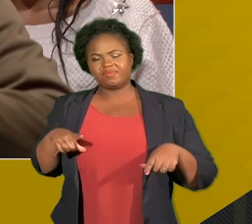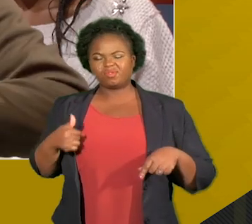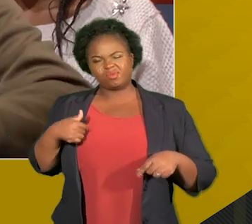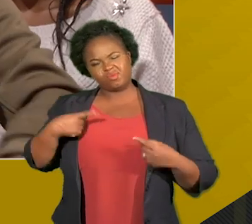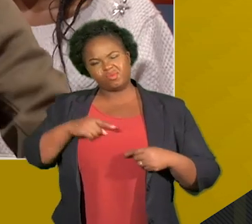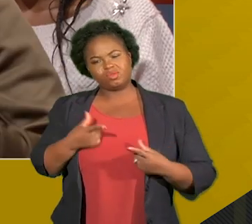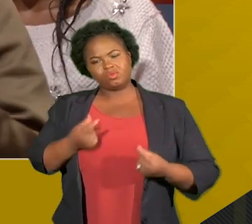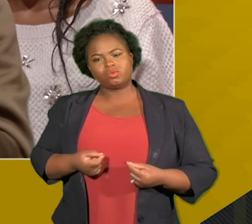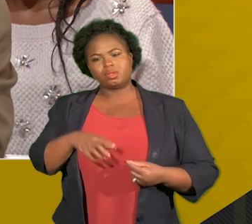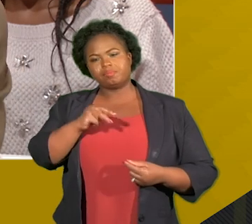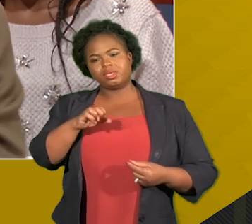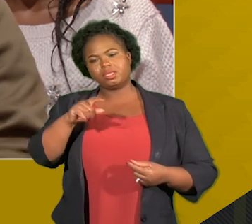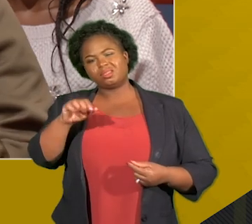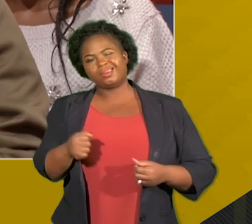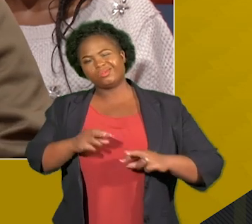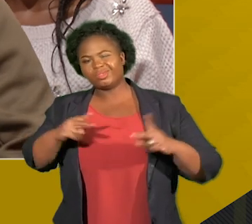irang o ira